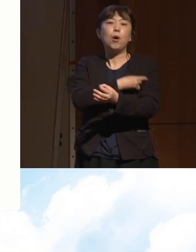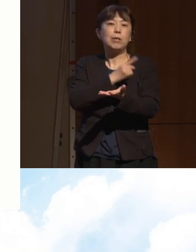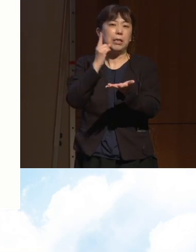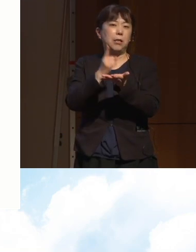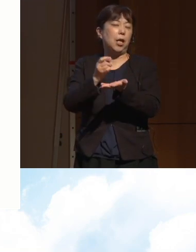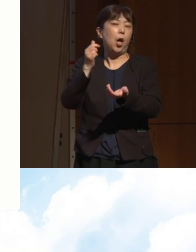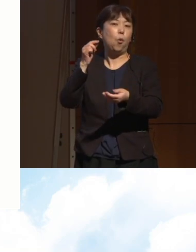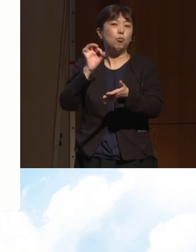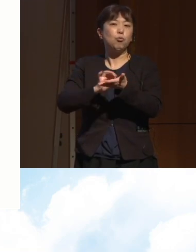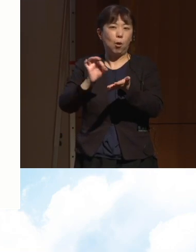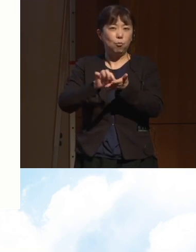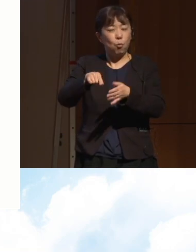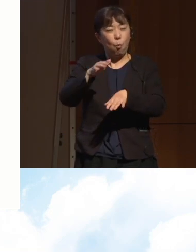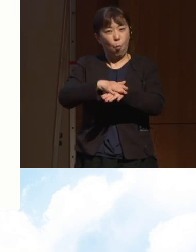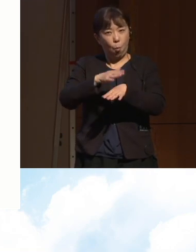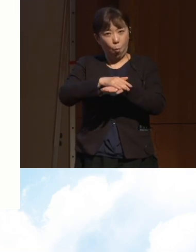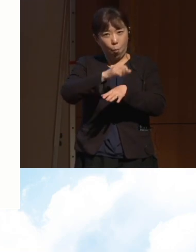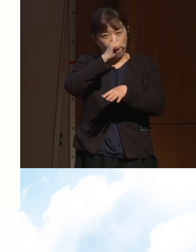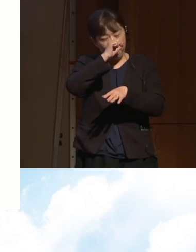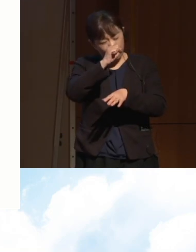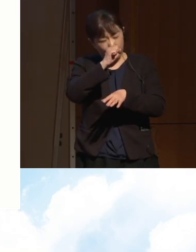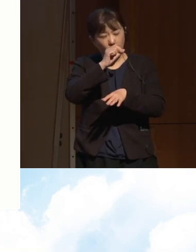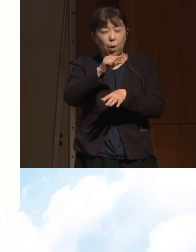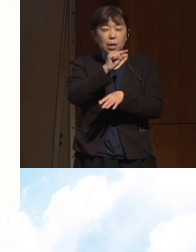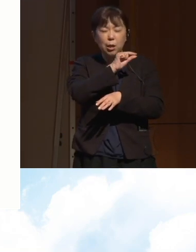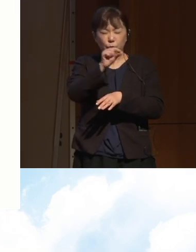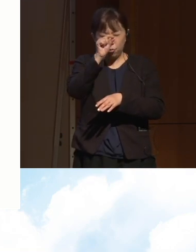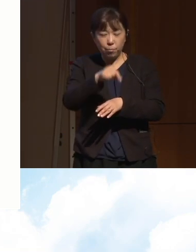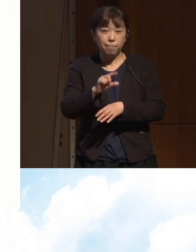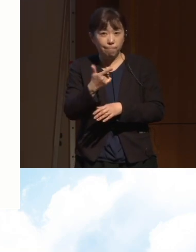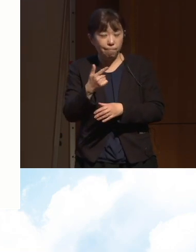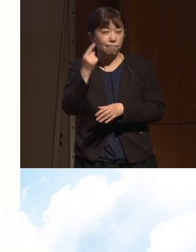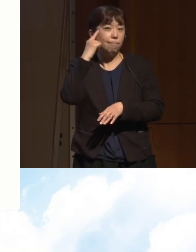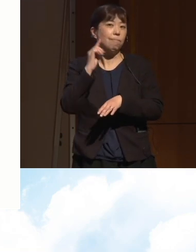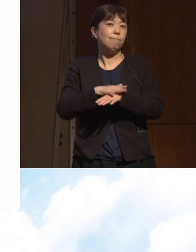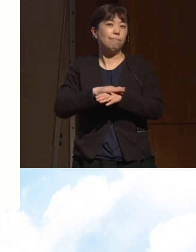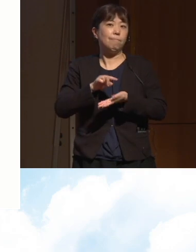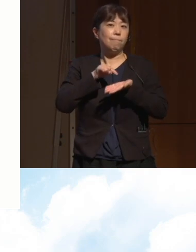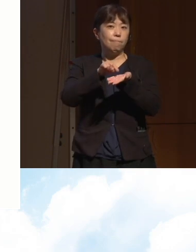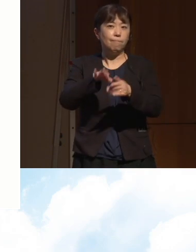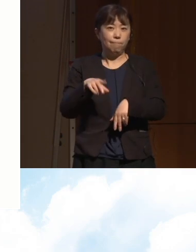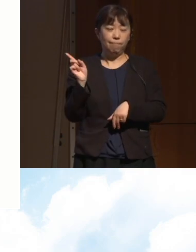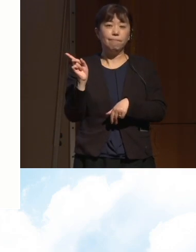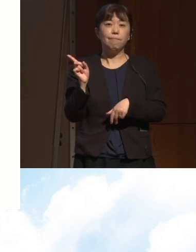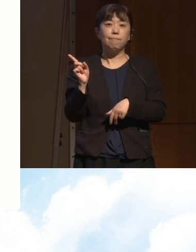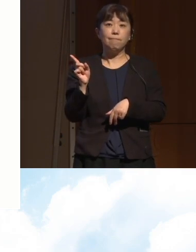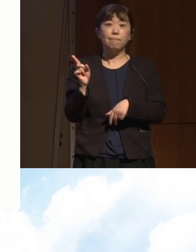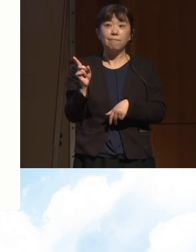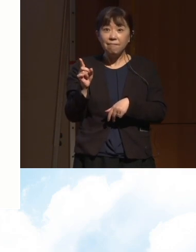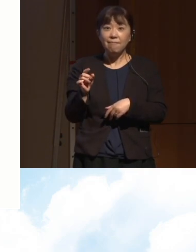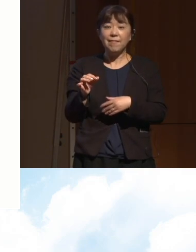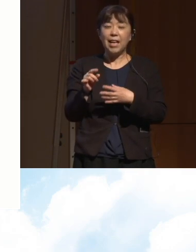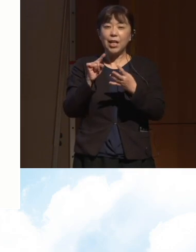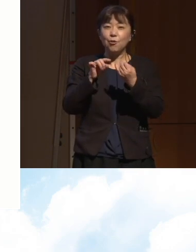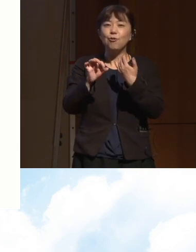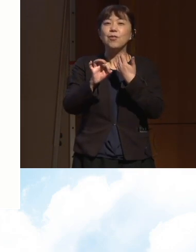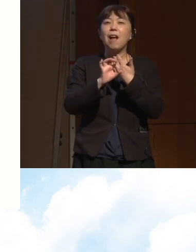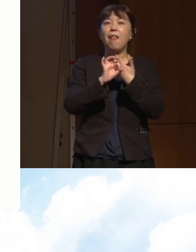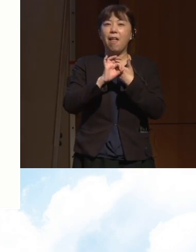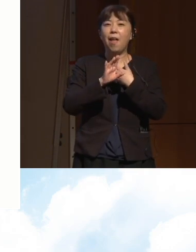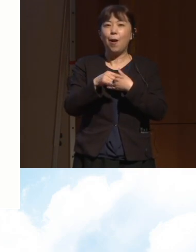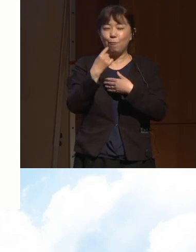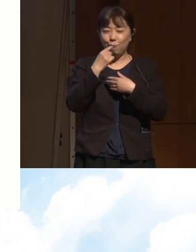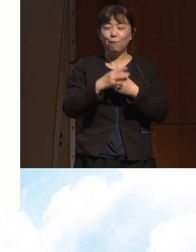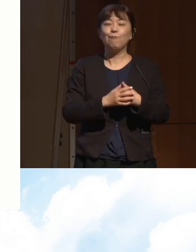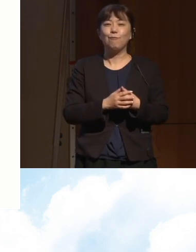would be needed. I want to give you a couple of examples to show that it's not that simple. Again, going back to the